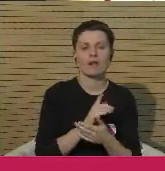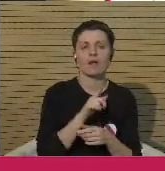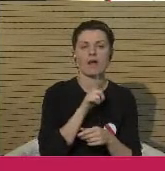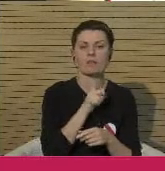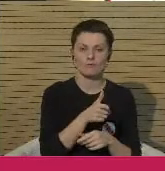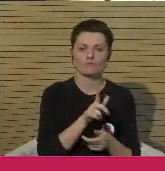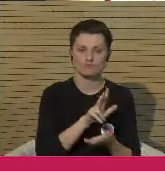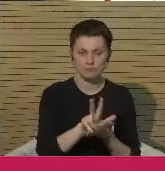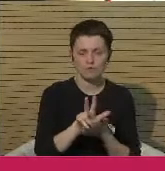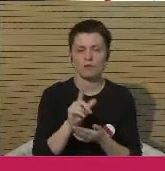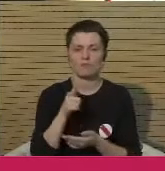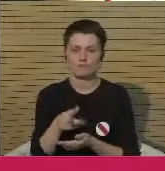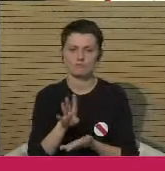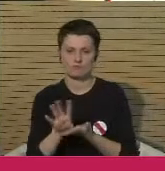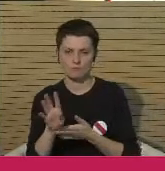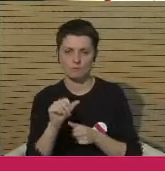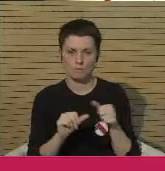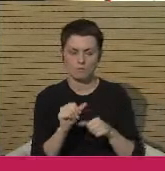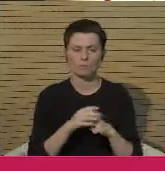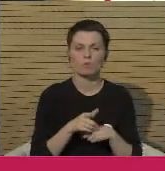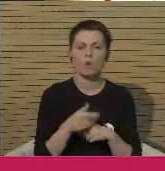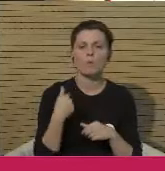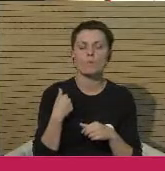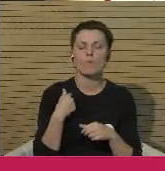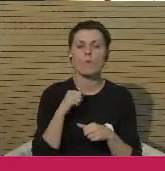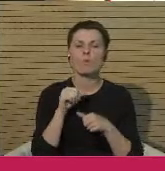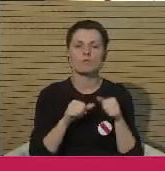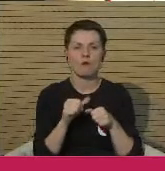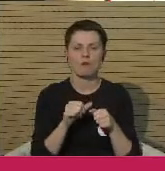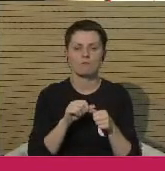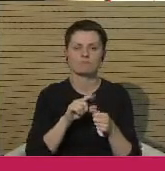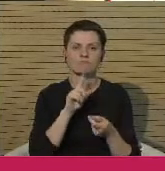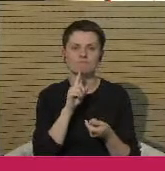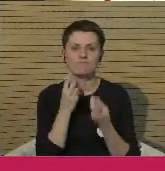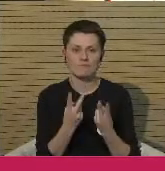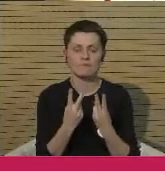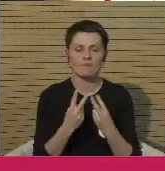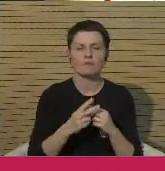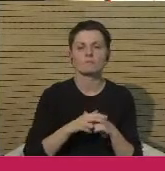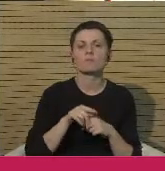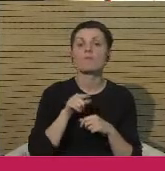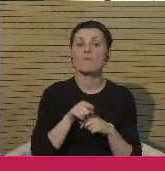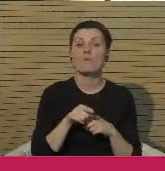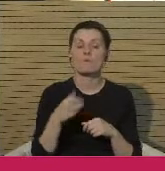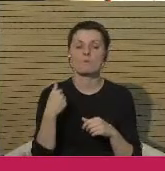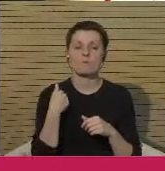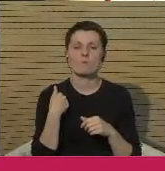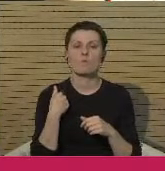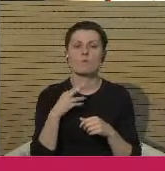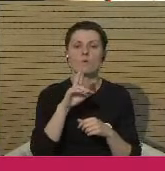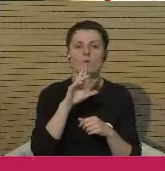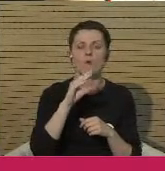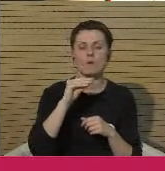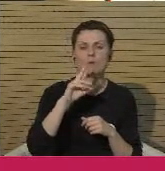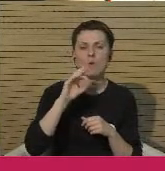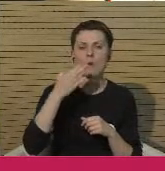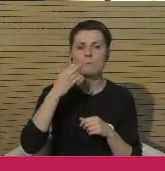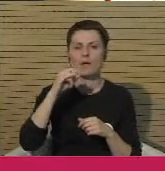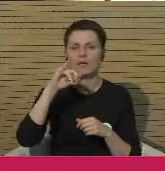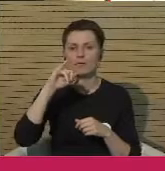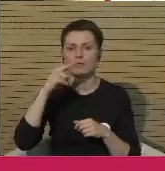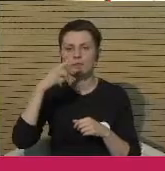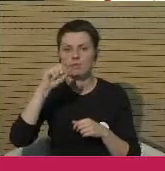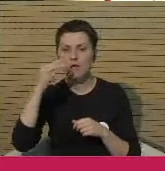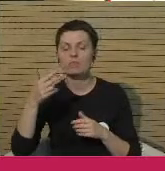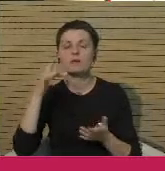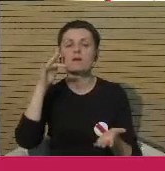basically at the turn of 2014, we had a breakthrough. There was a